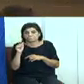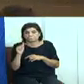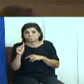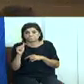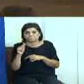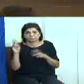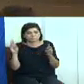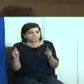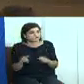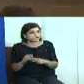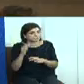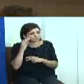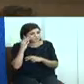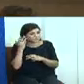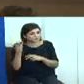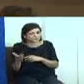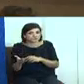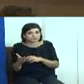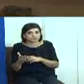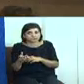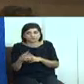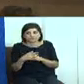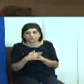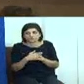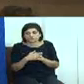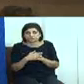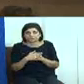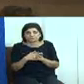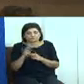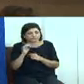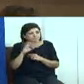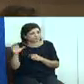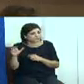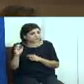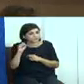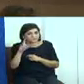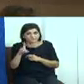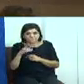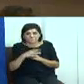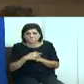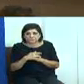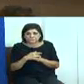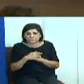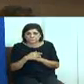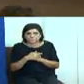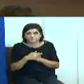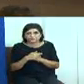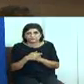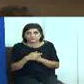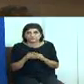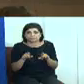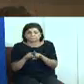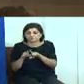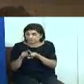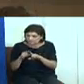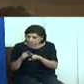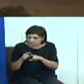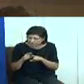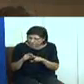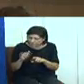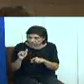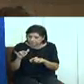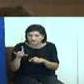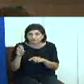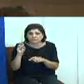acknowledge Reverend Dan Koschel with the presence of MCC San Diego. We also have acknowledgments from the Reverend